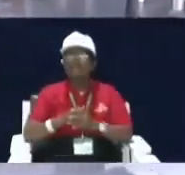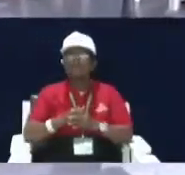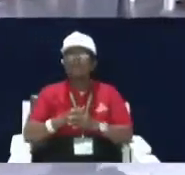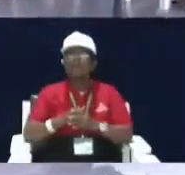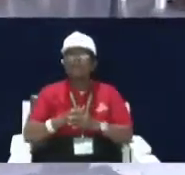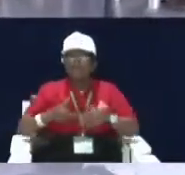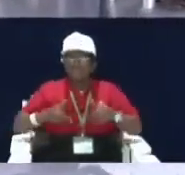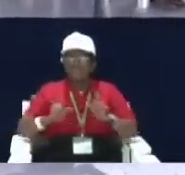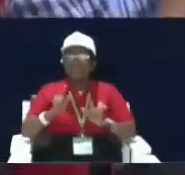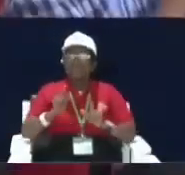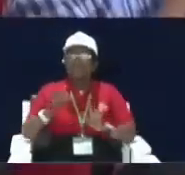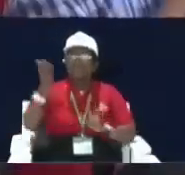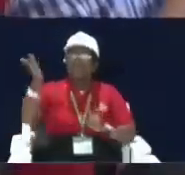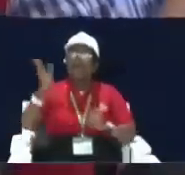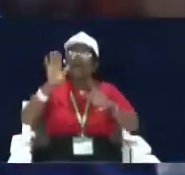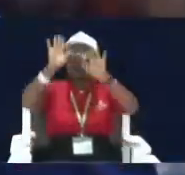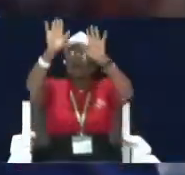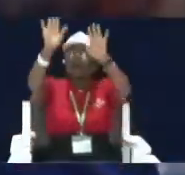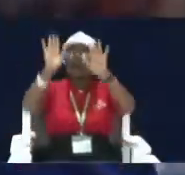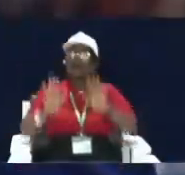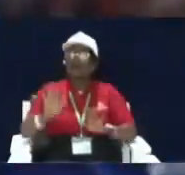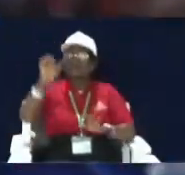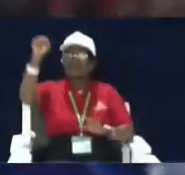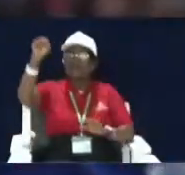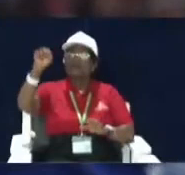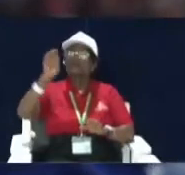Let their miracles be in triples.